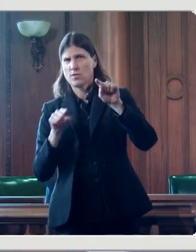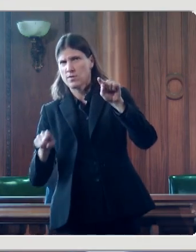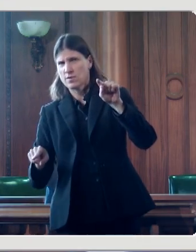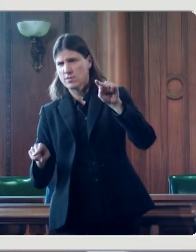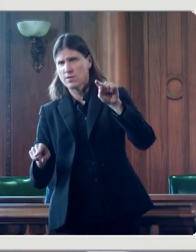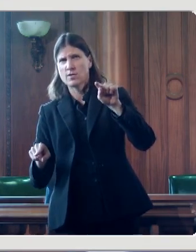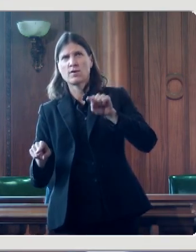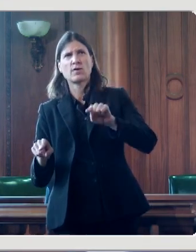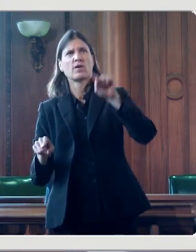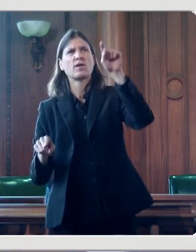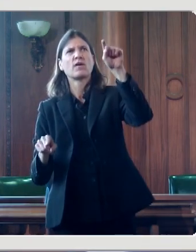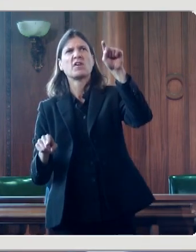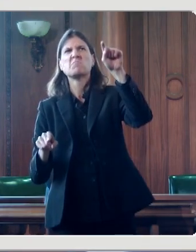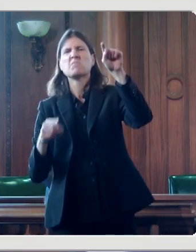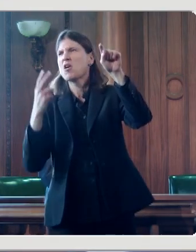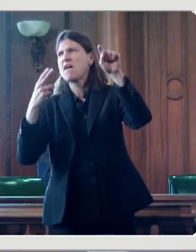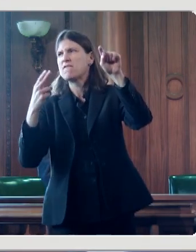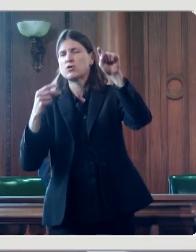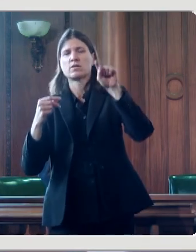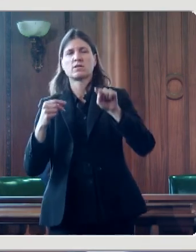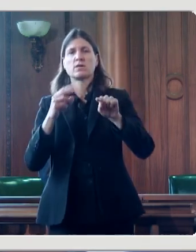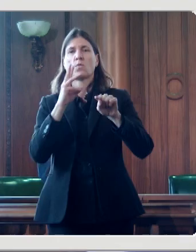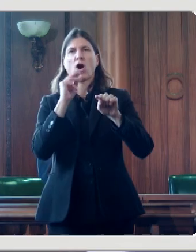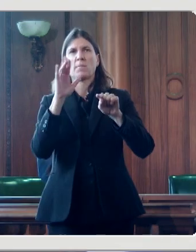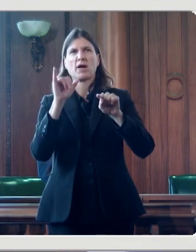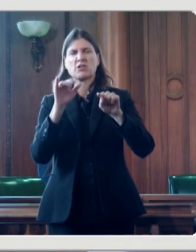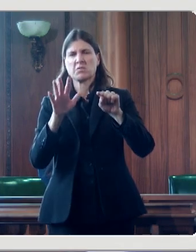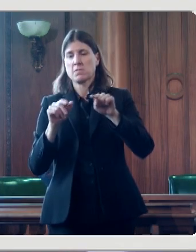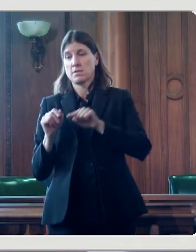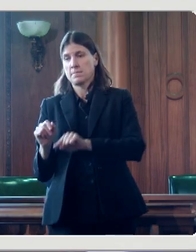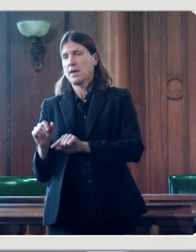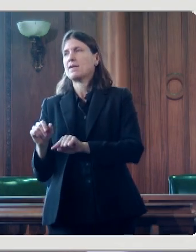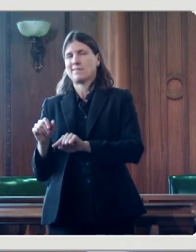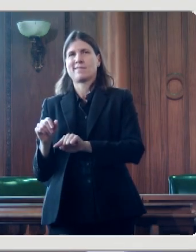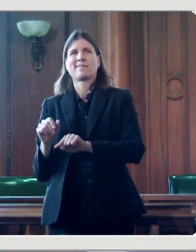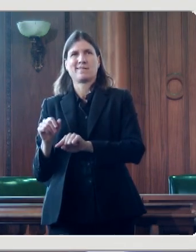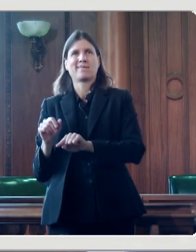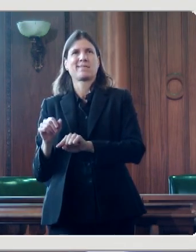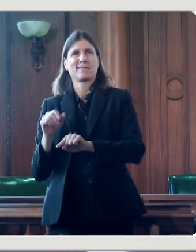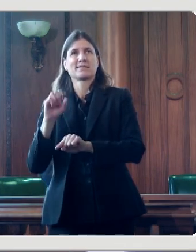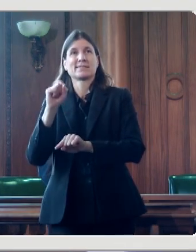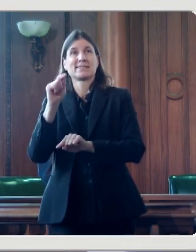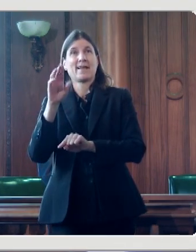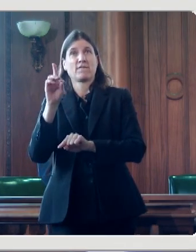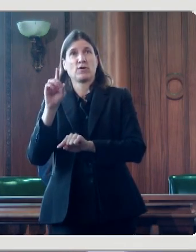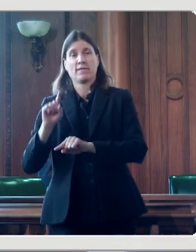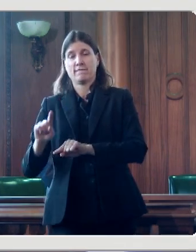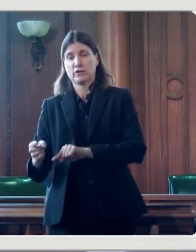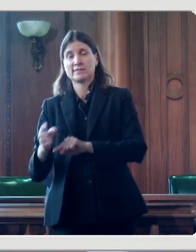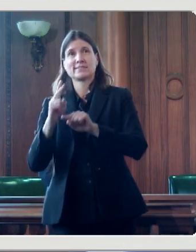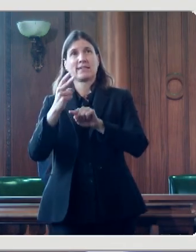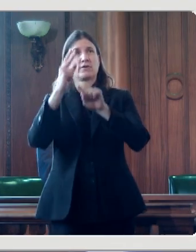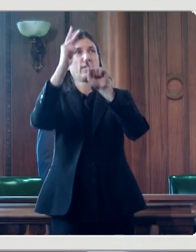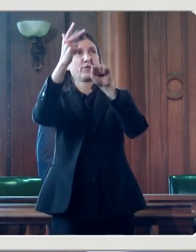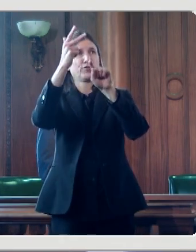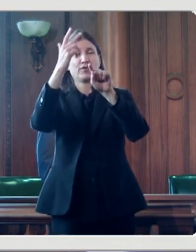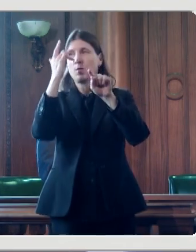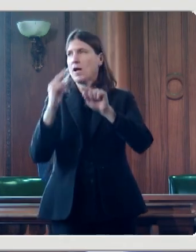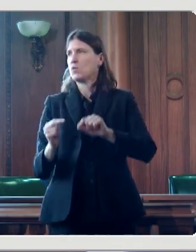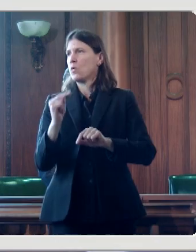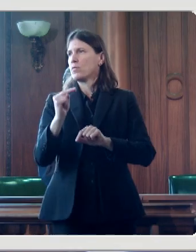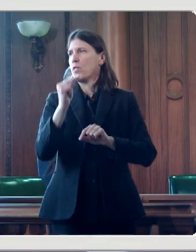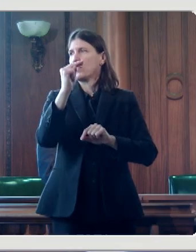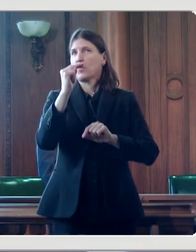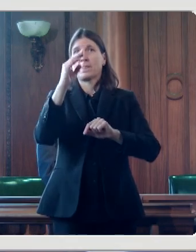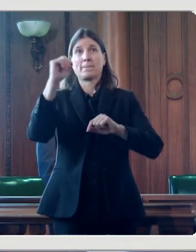of cases, we saw that hospital experiencing it first, and then it sort of traveled northbound up I-91 and